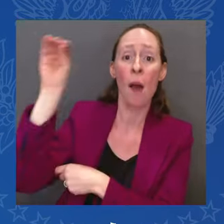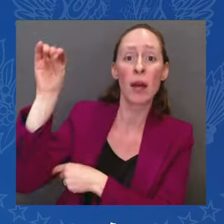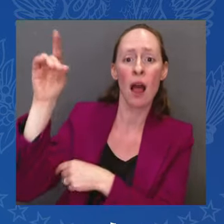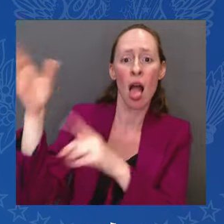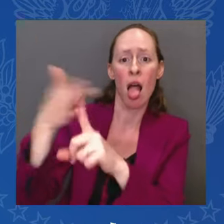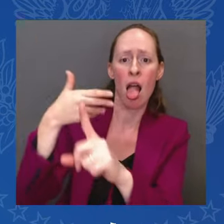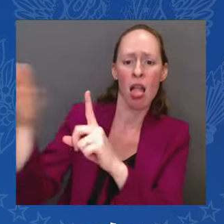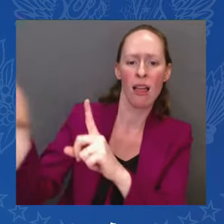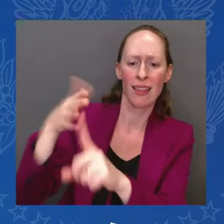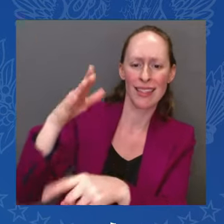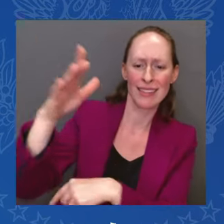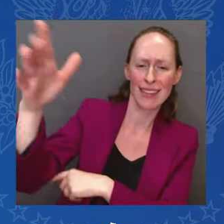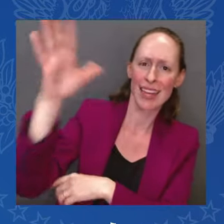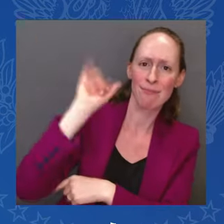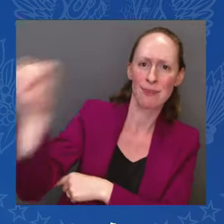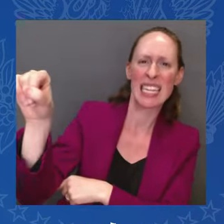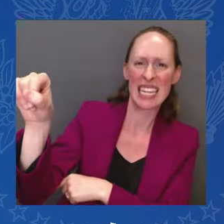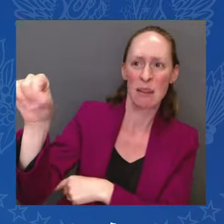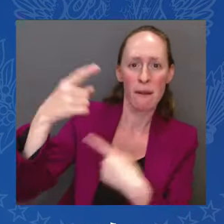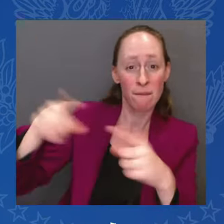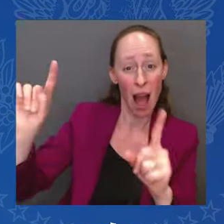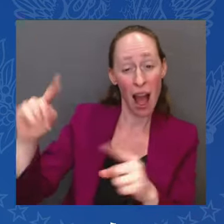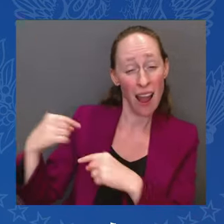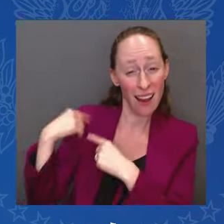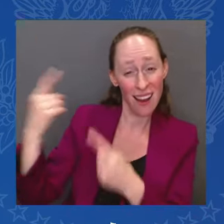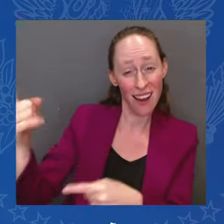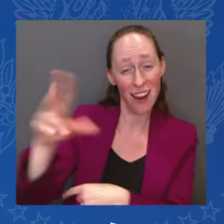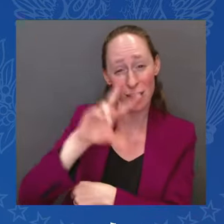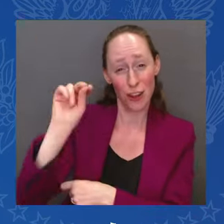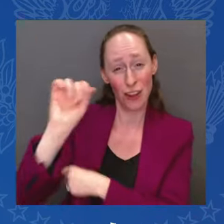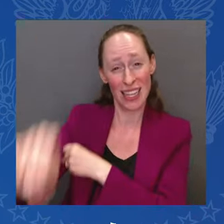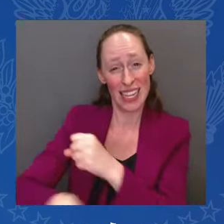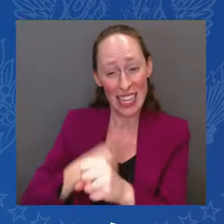the Bipartisan Safer Communities Act.